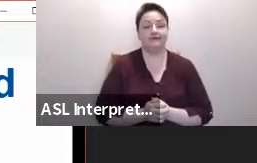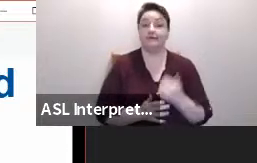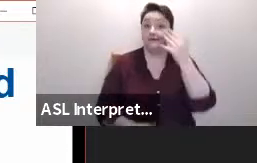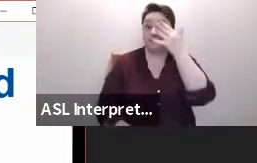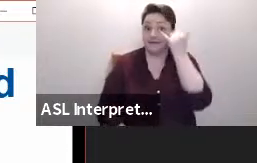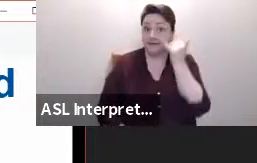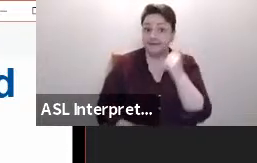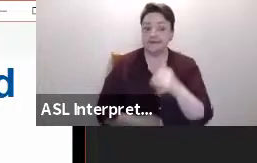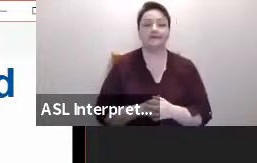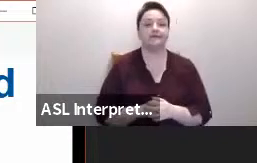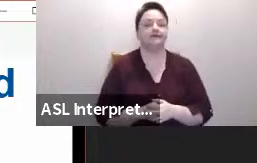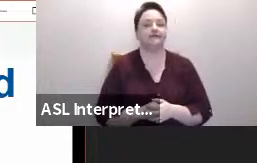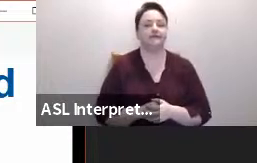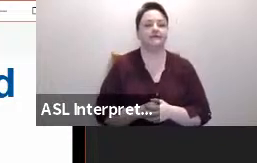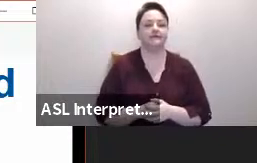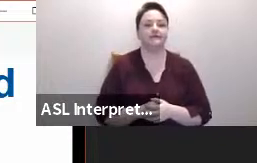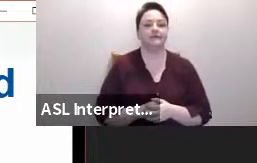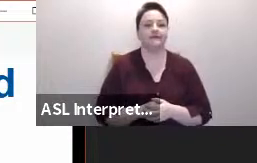because the